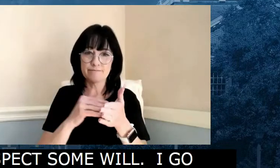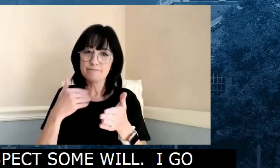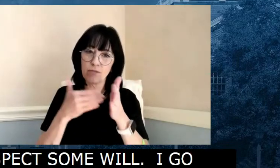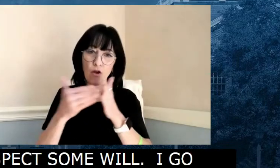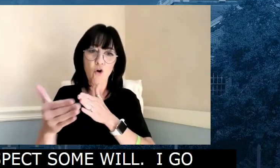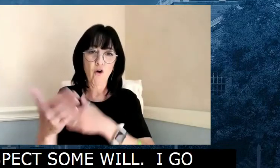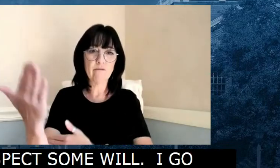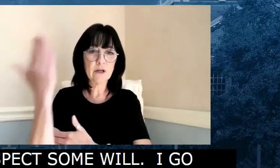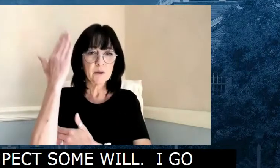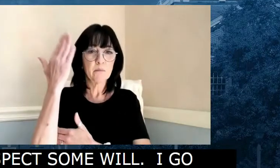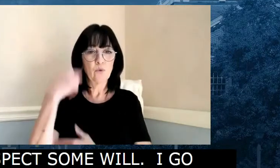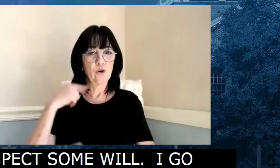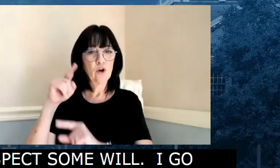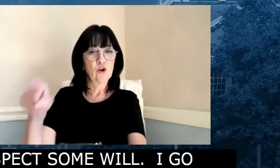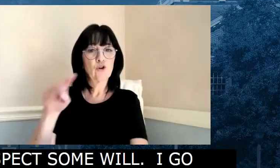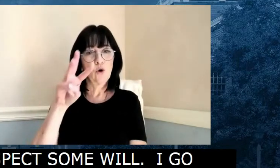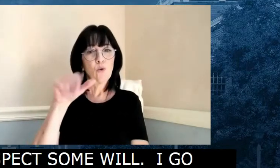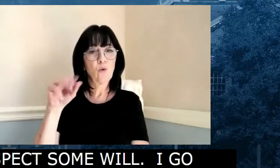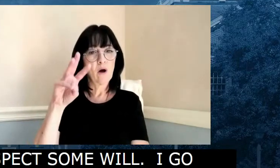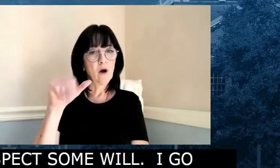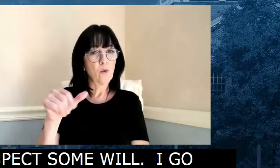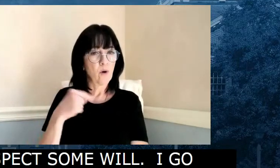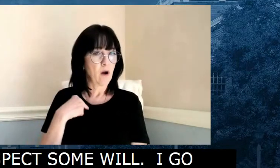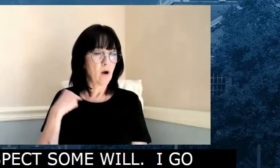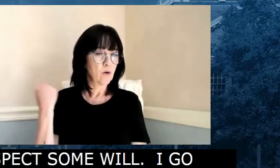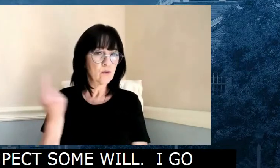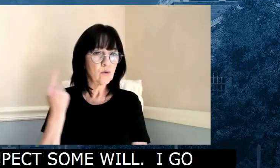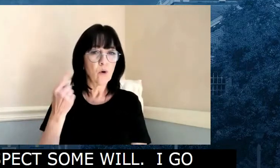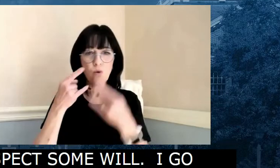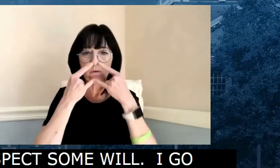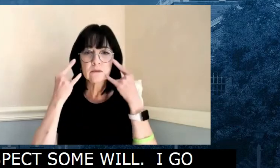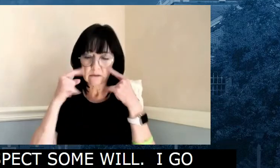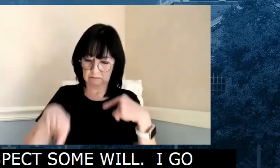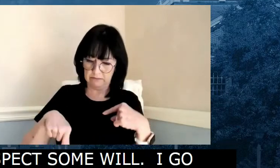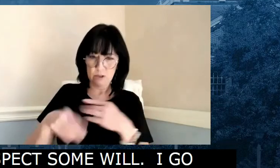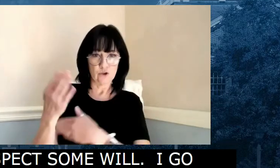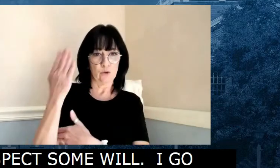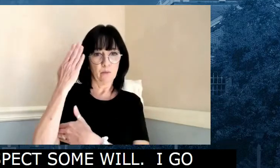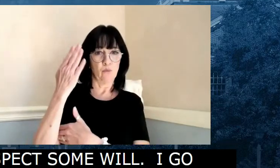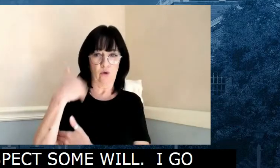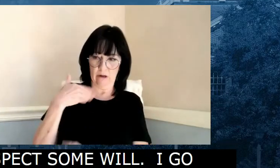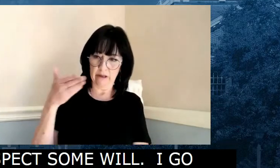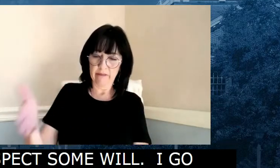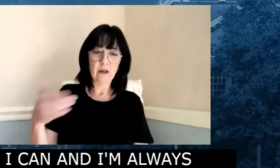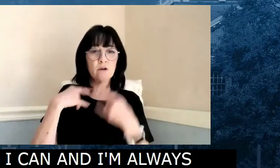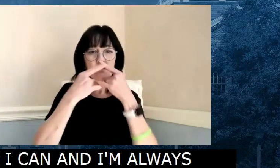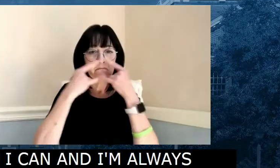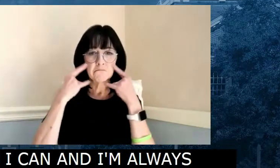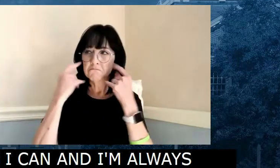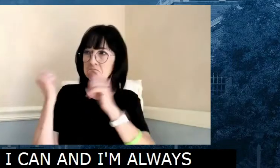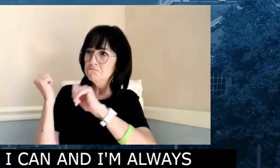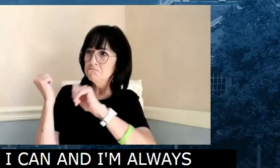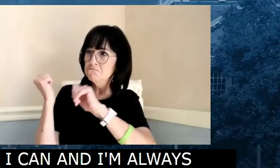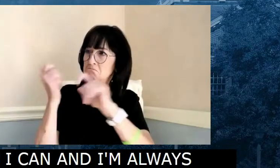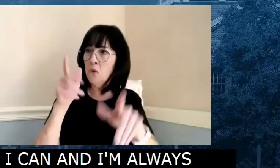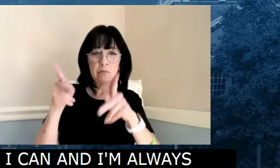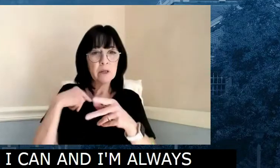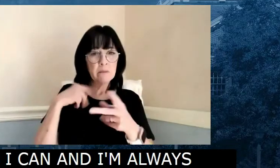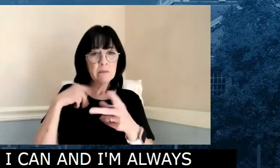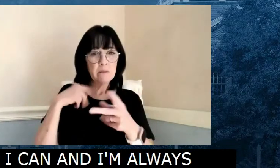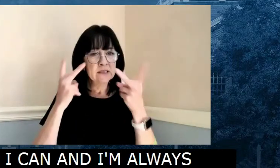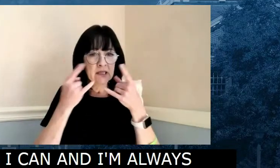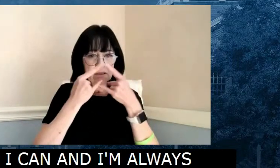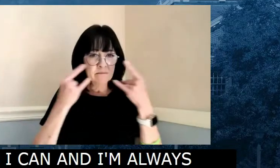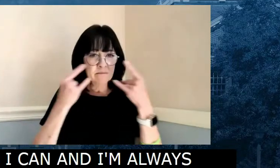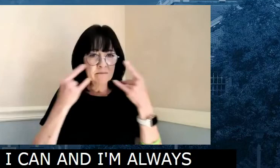as I can, and I'm always wearing my mask. I was in there this morning, everybody had their masks on. I was in a big retailer last